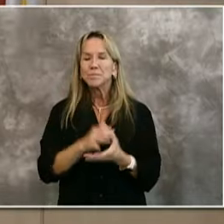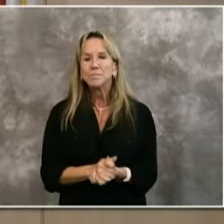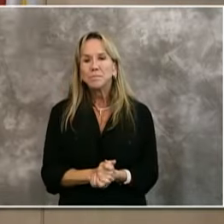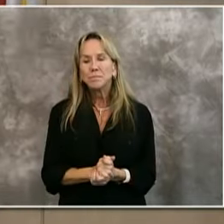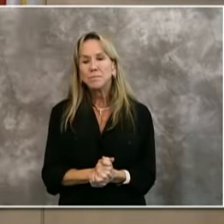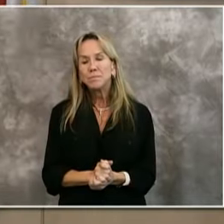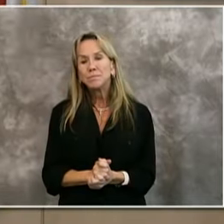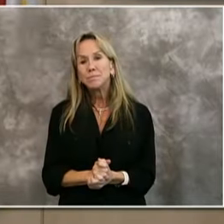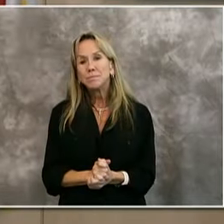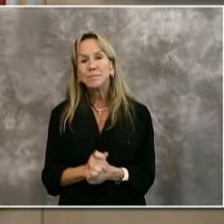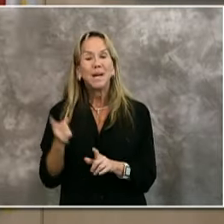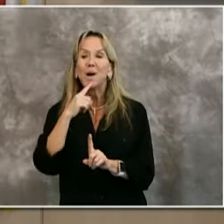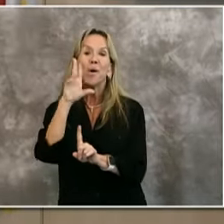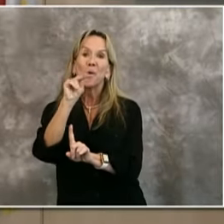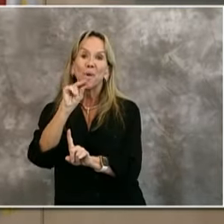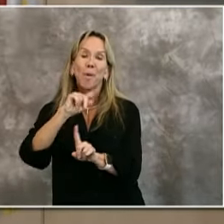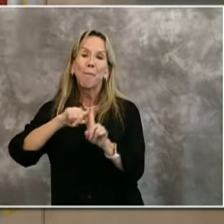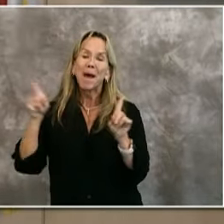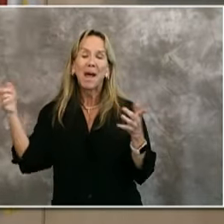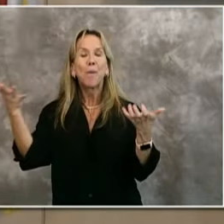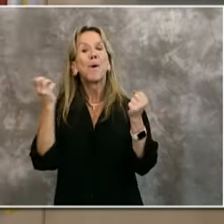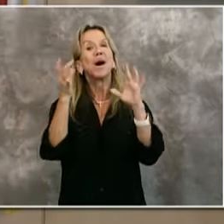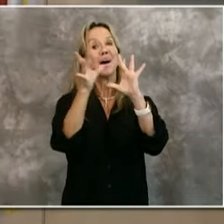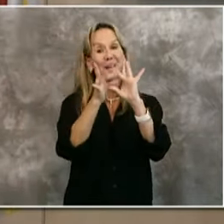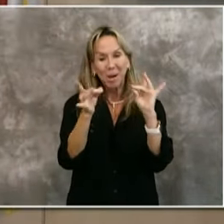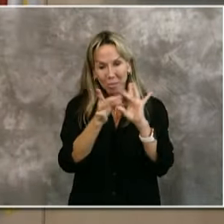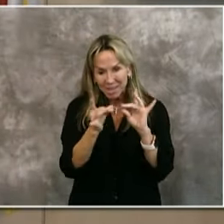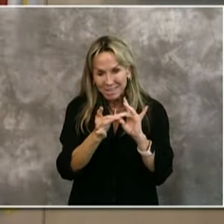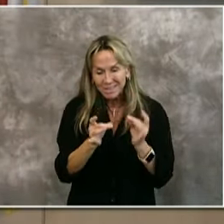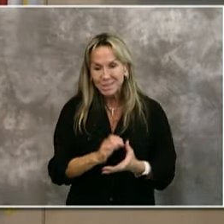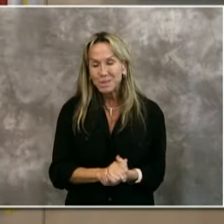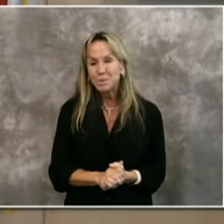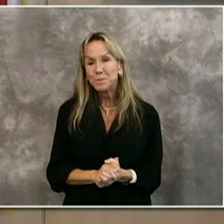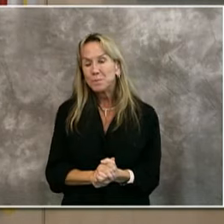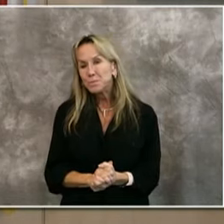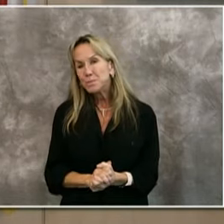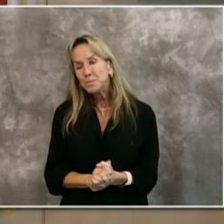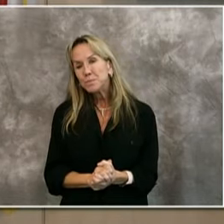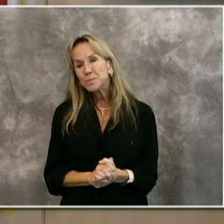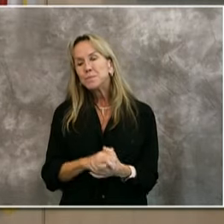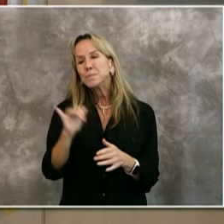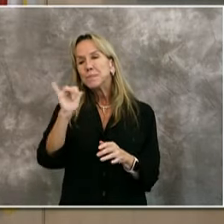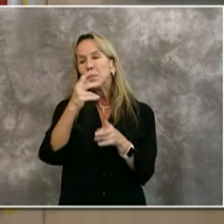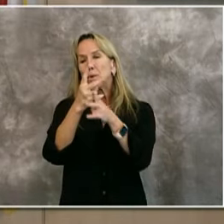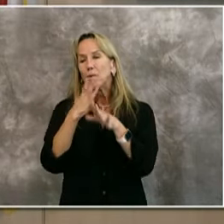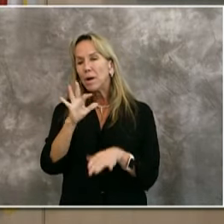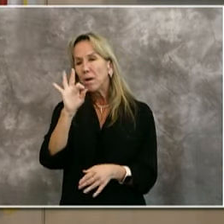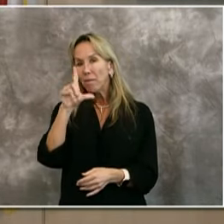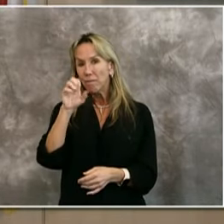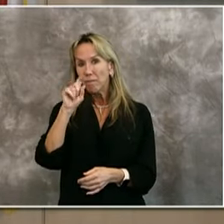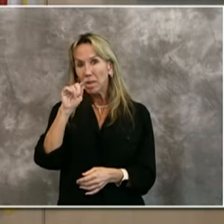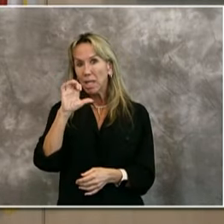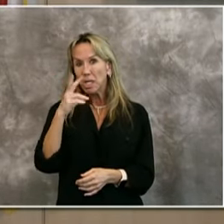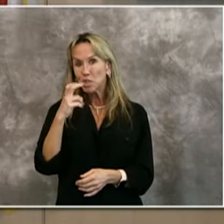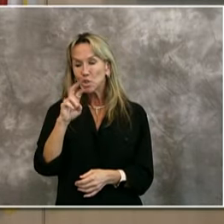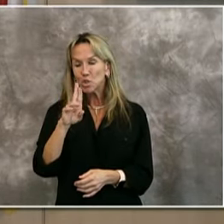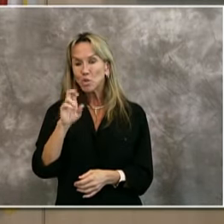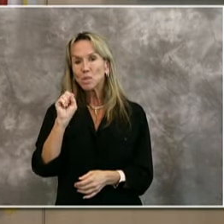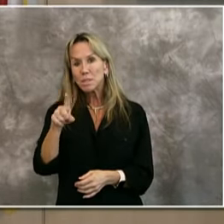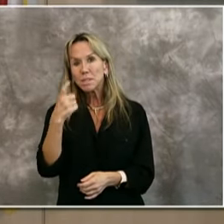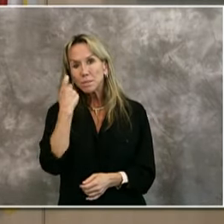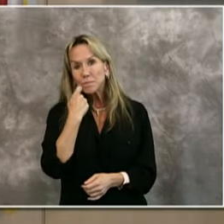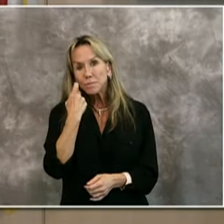No, but it gives me an opportunity to comment that, we do, as Supervisor Fletcher mentioned, ask each of our cases if